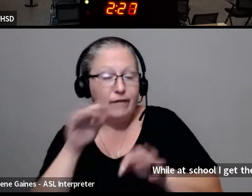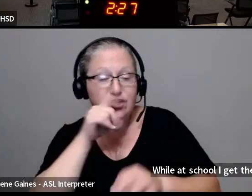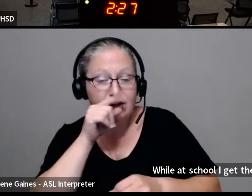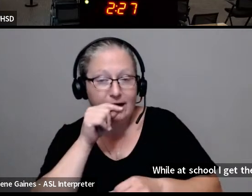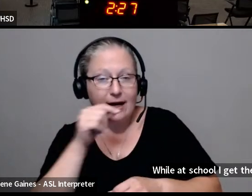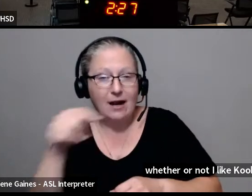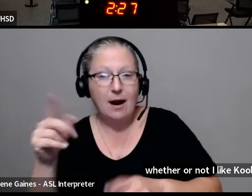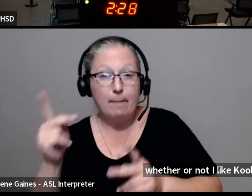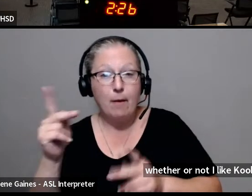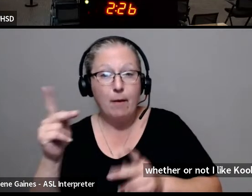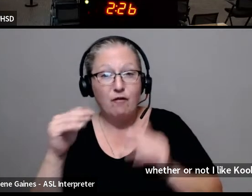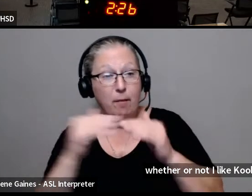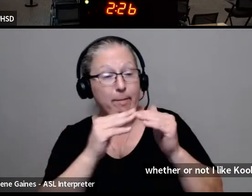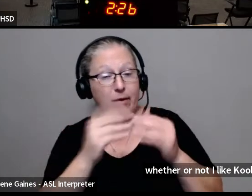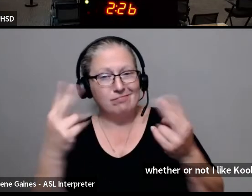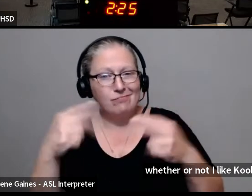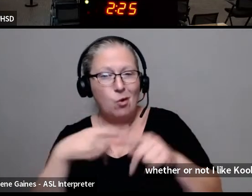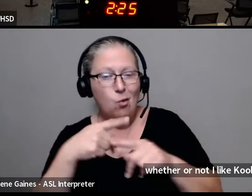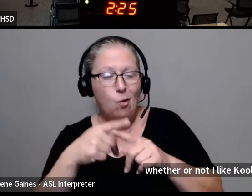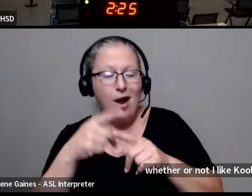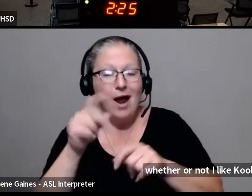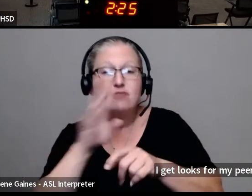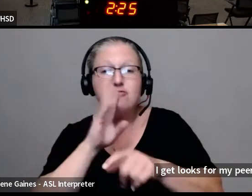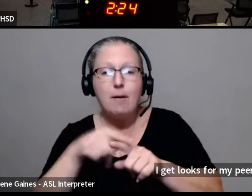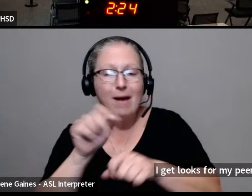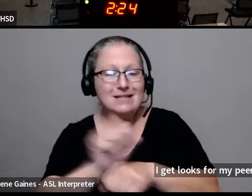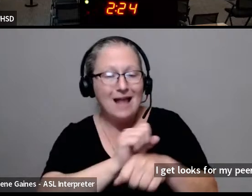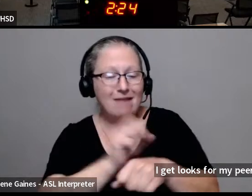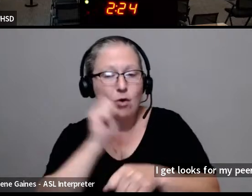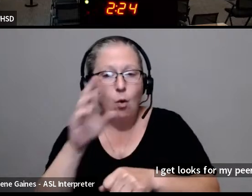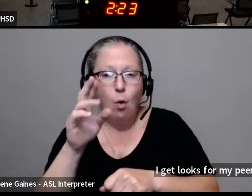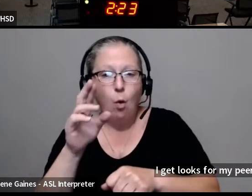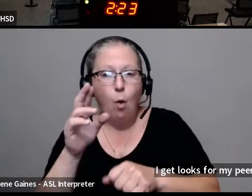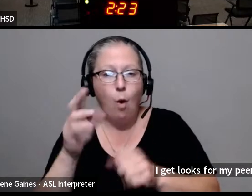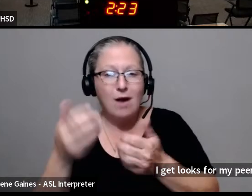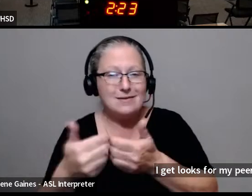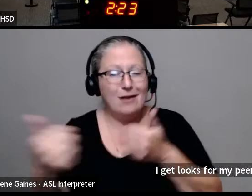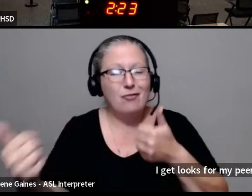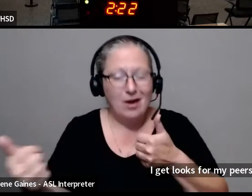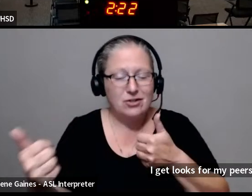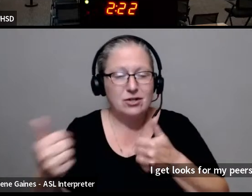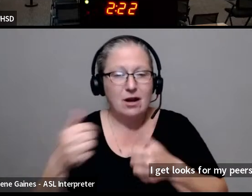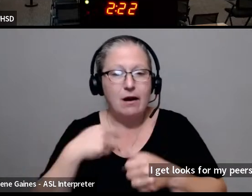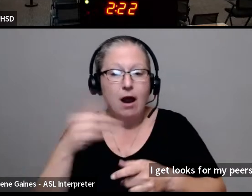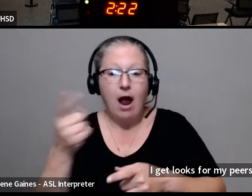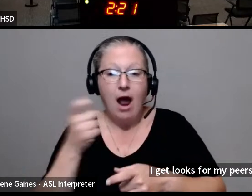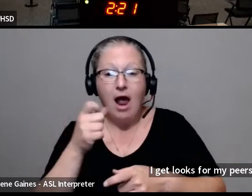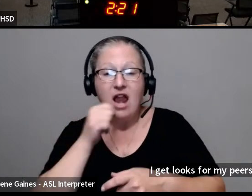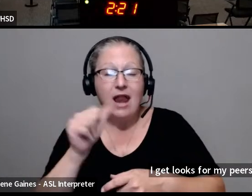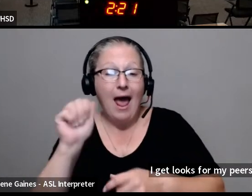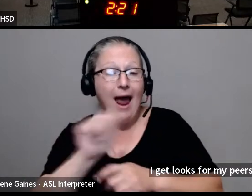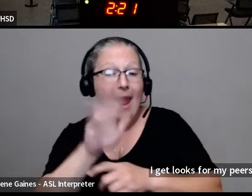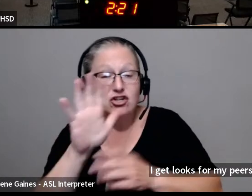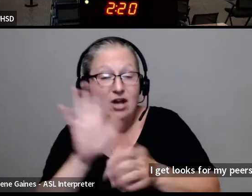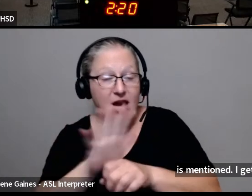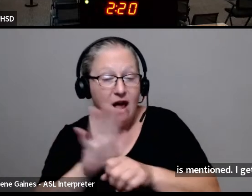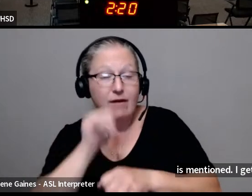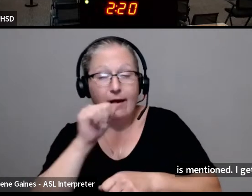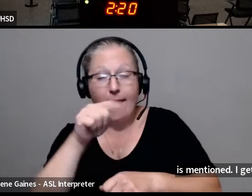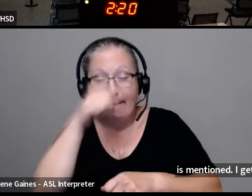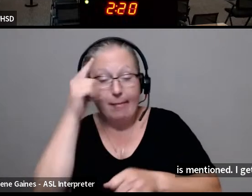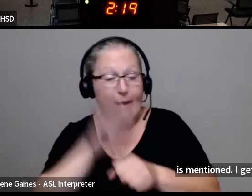I get looks from my peers when slavery or segregation is mentioned. I get comments that I'm not Asian enough, not Black enough, not Hispanic enough.